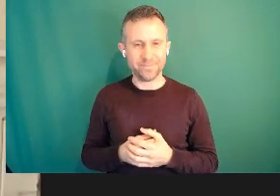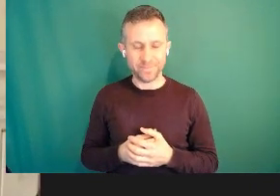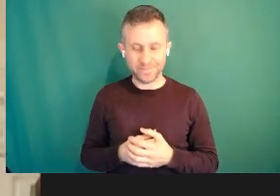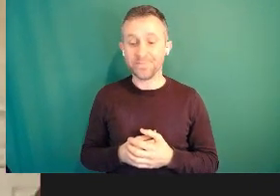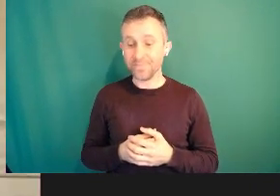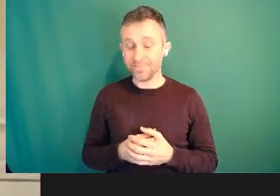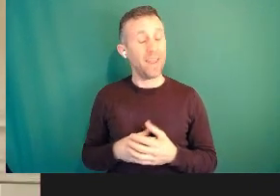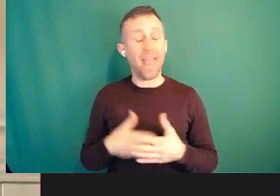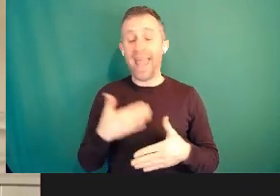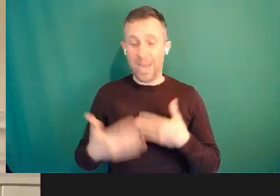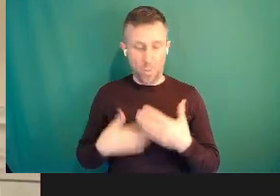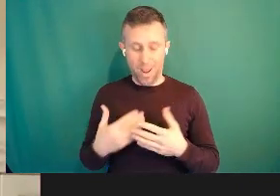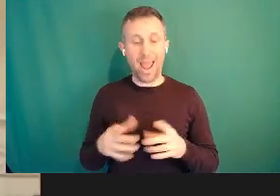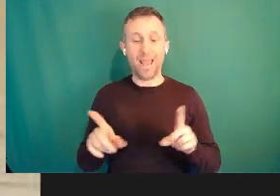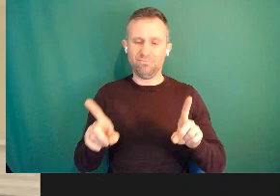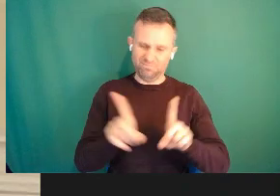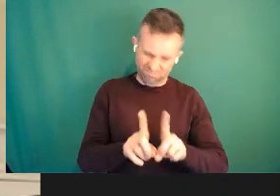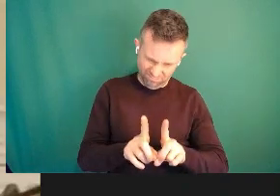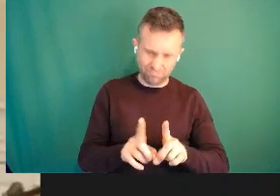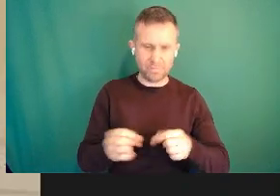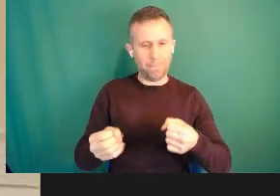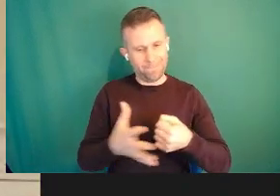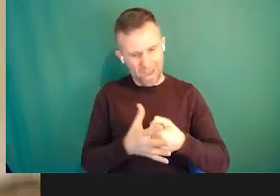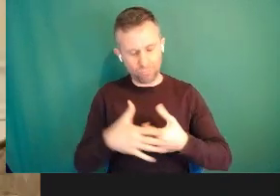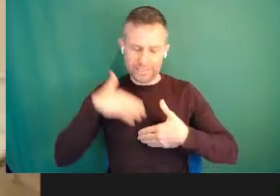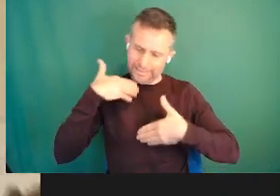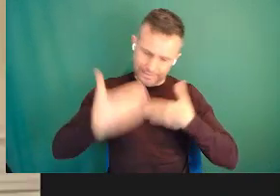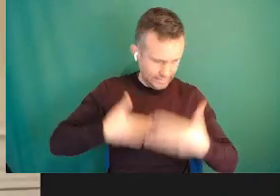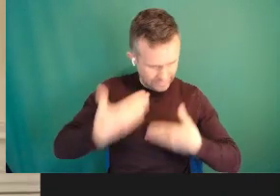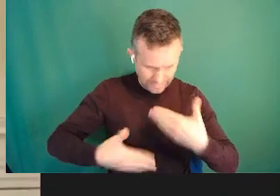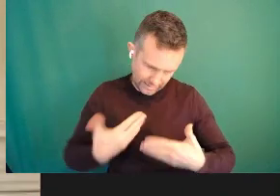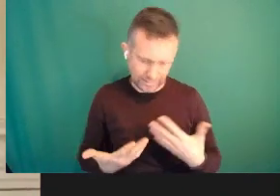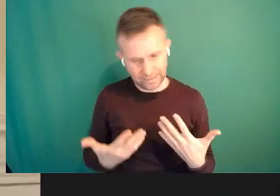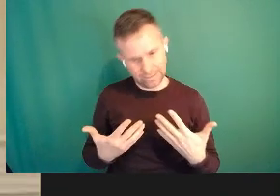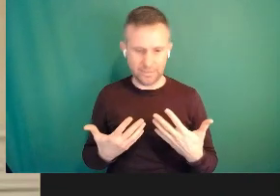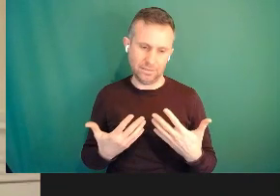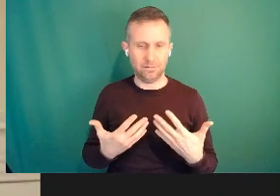served divorce papers on a silver platter at breakfast, and